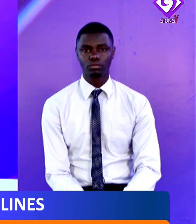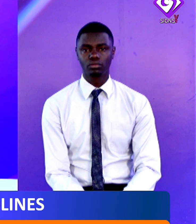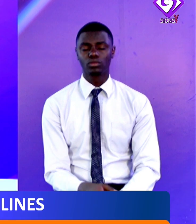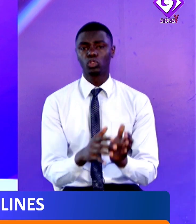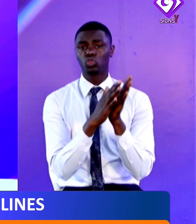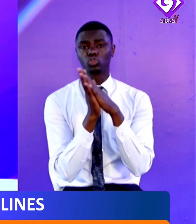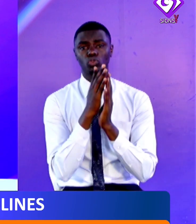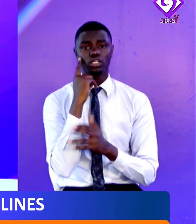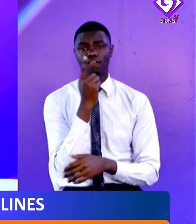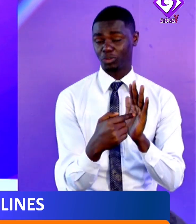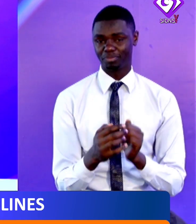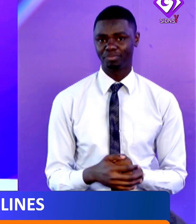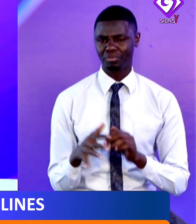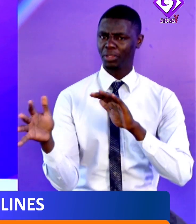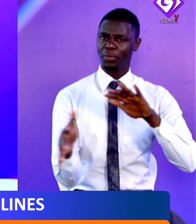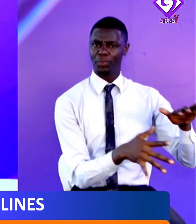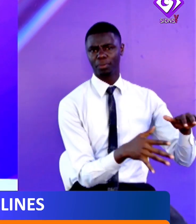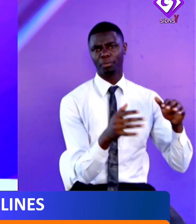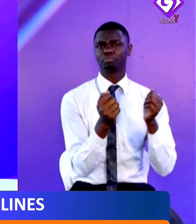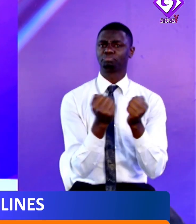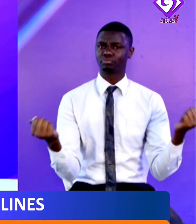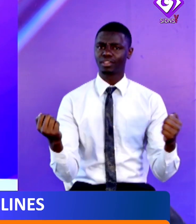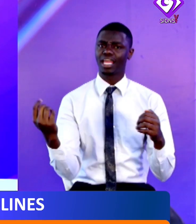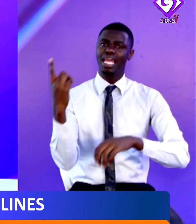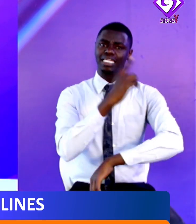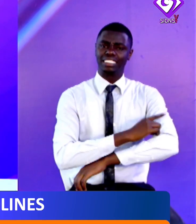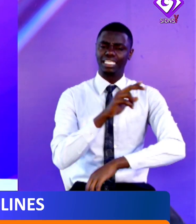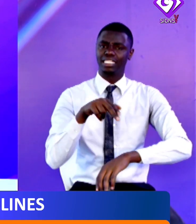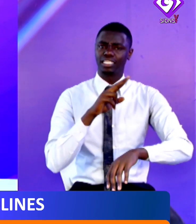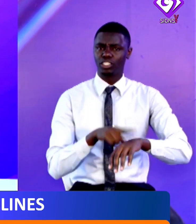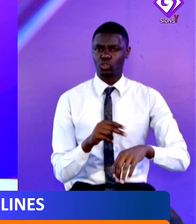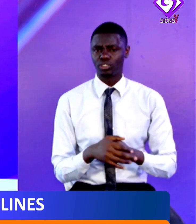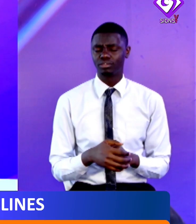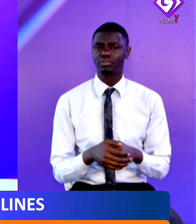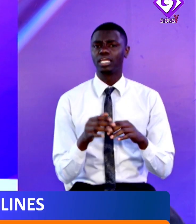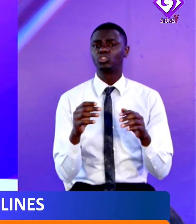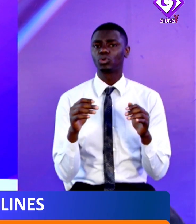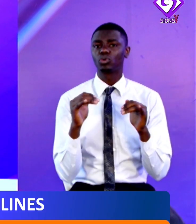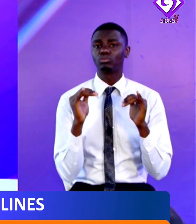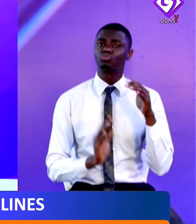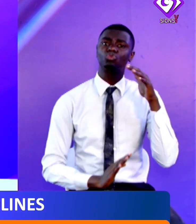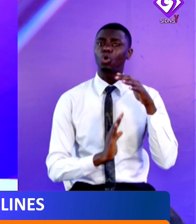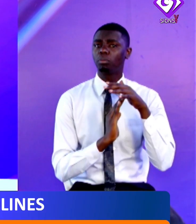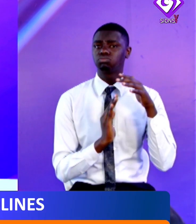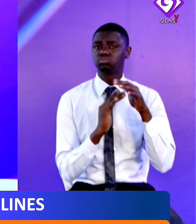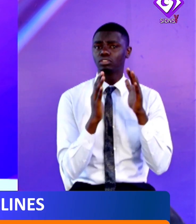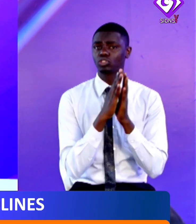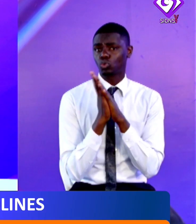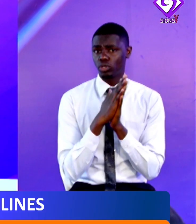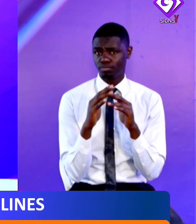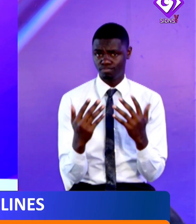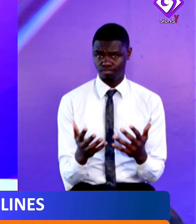We had for you stories making headlines at the dailies, and the headlines making on our newspapers this morning. From the Daily Nation,